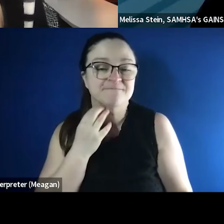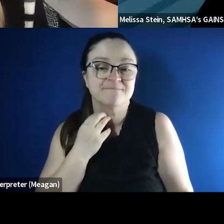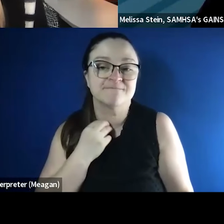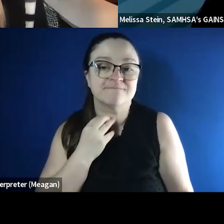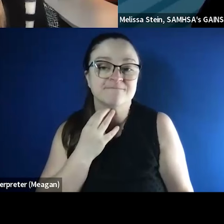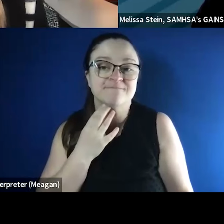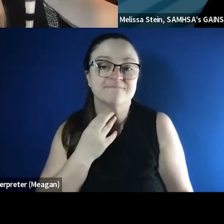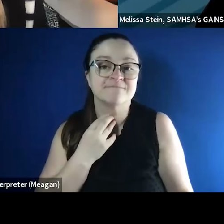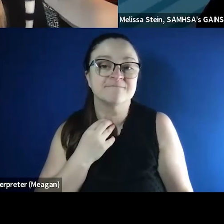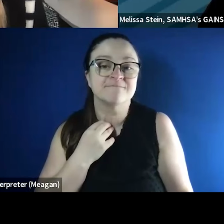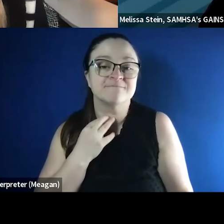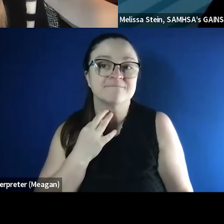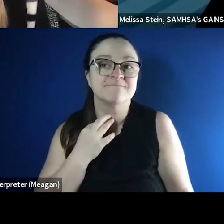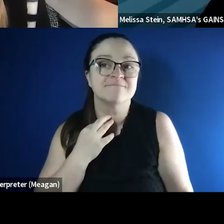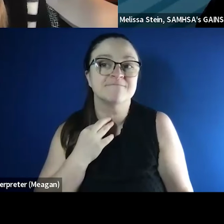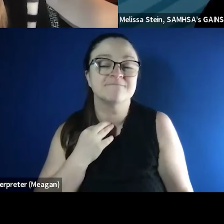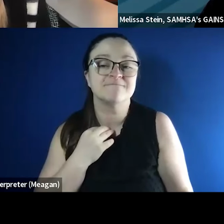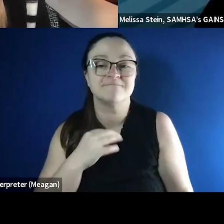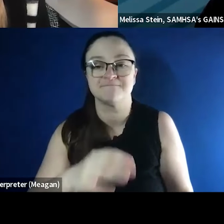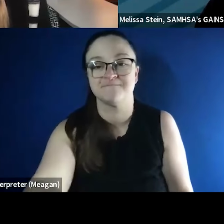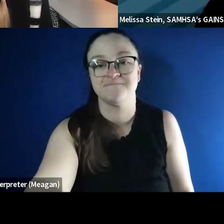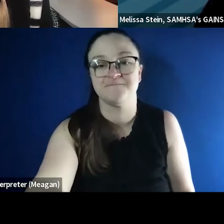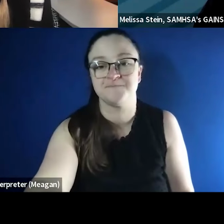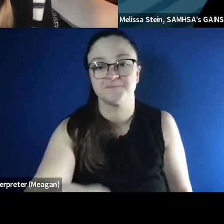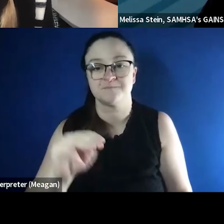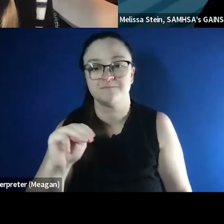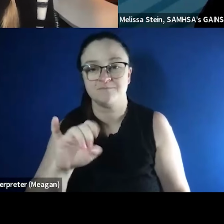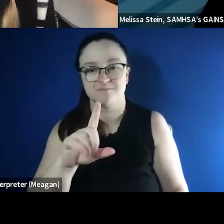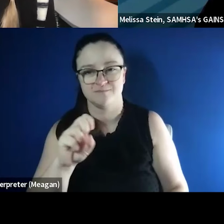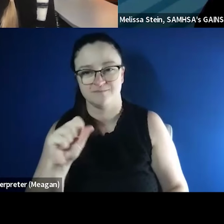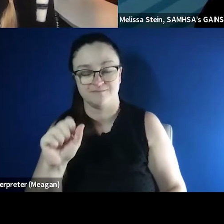That's really, really serious questions to grapple through.